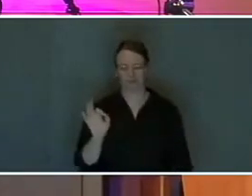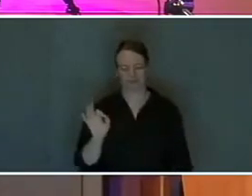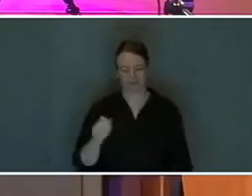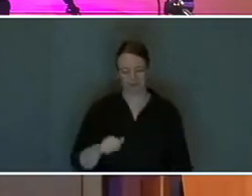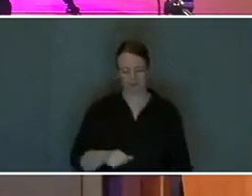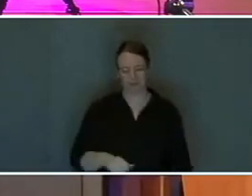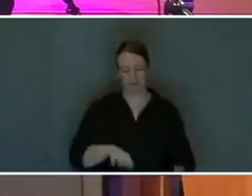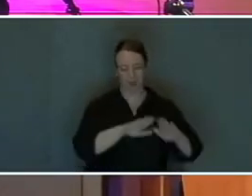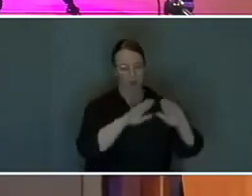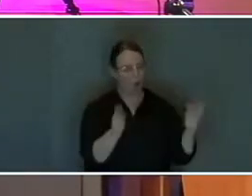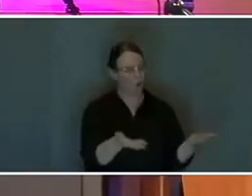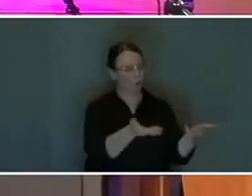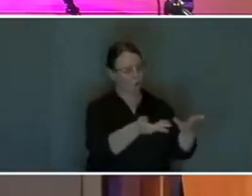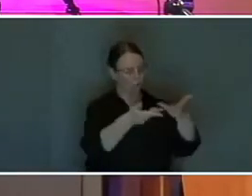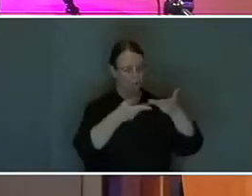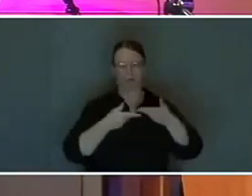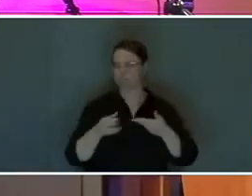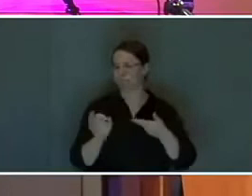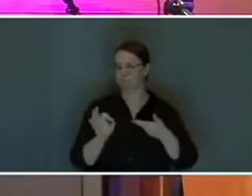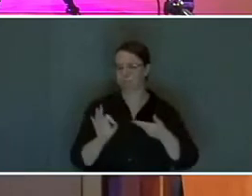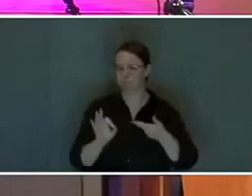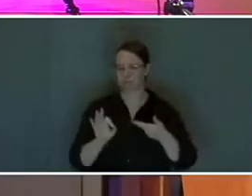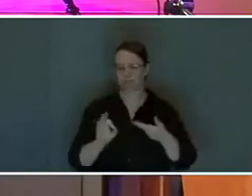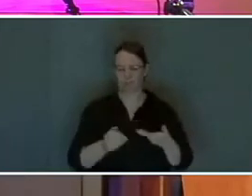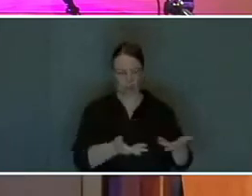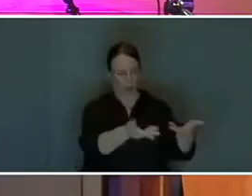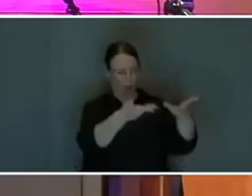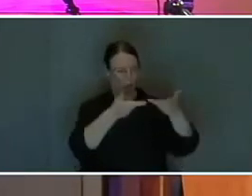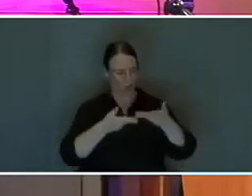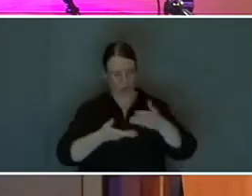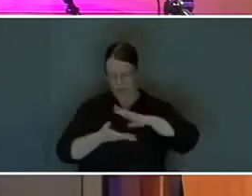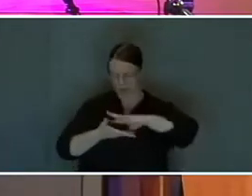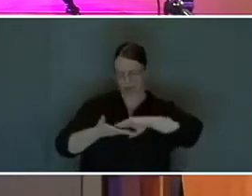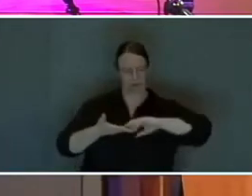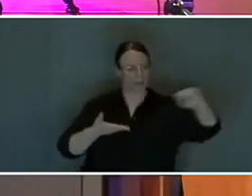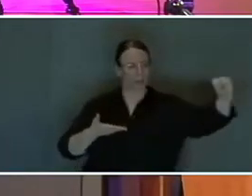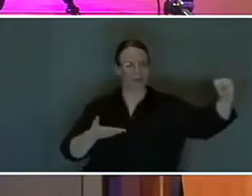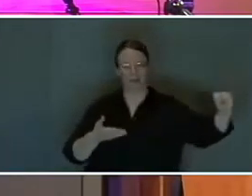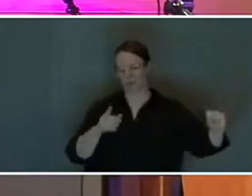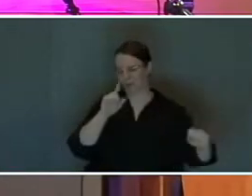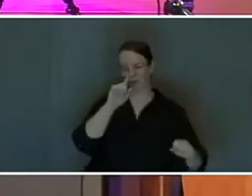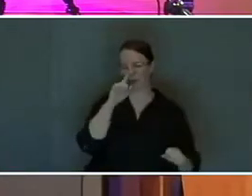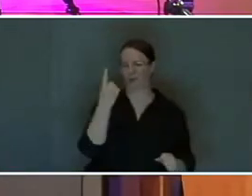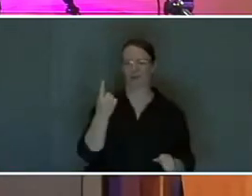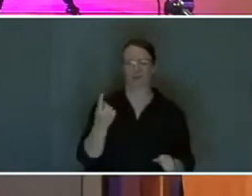it to me. The world didn't give it, and the world can't.